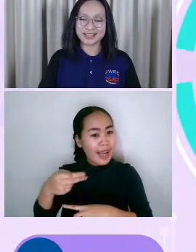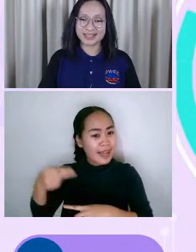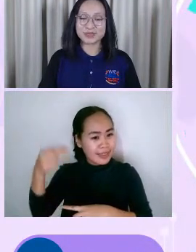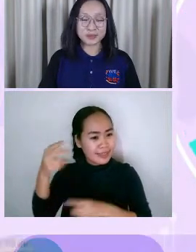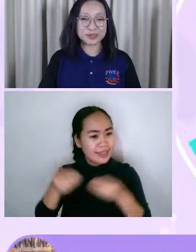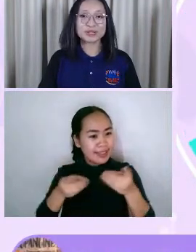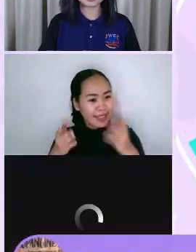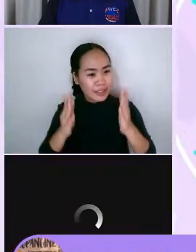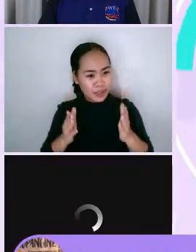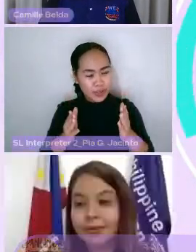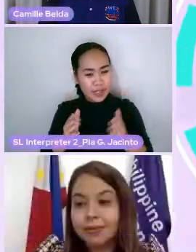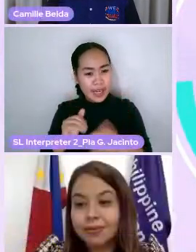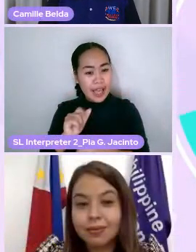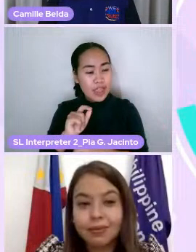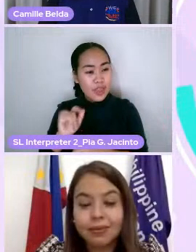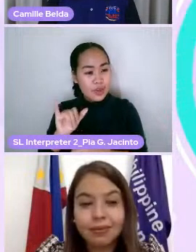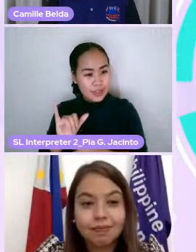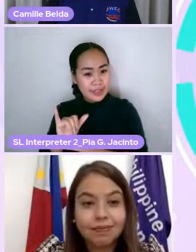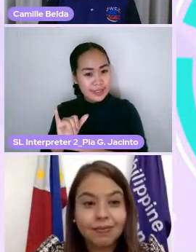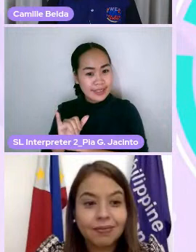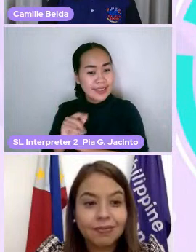Rosary E. Uzon Chavez.